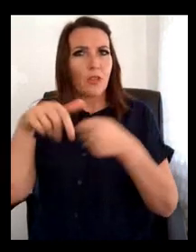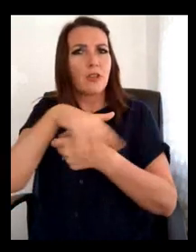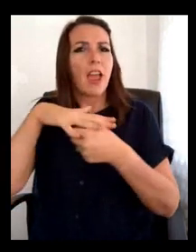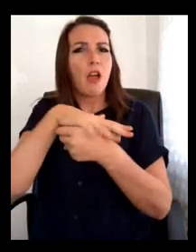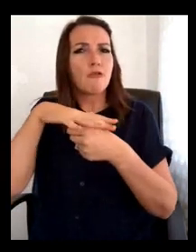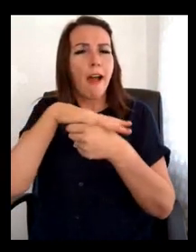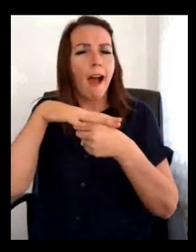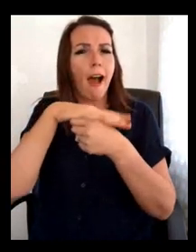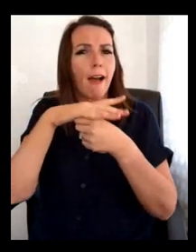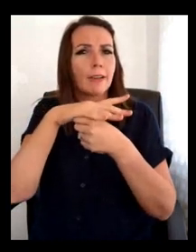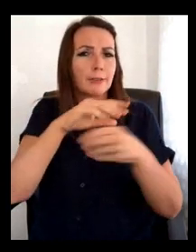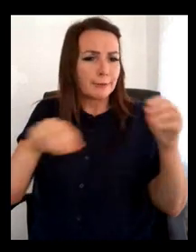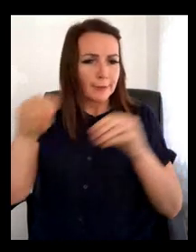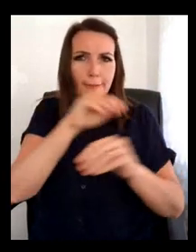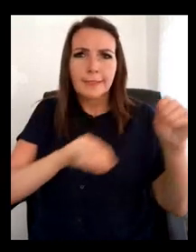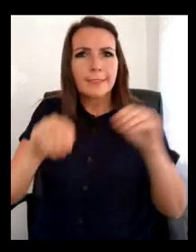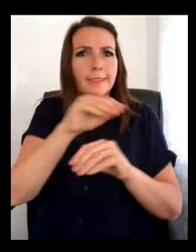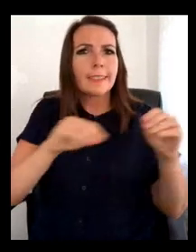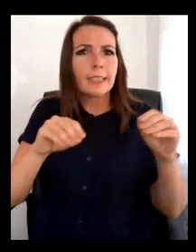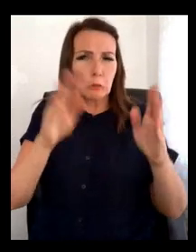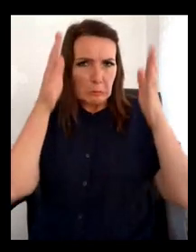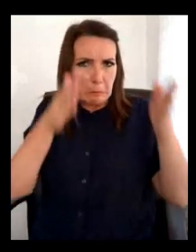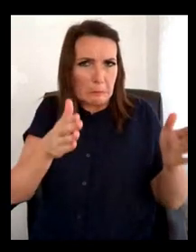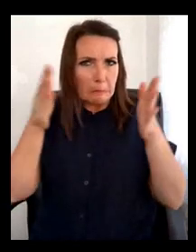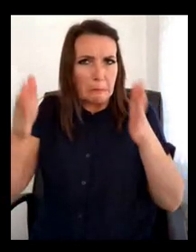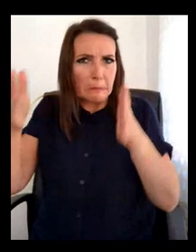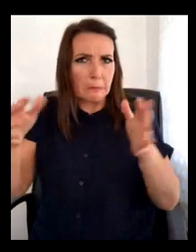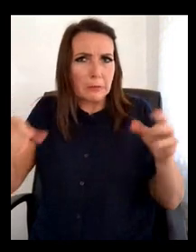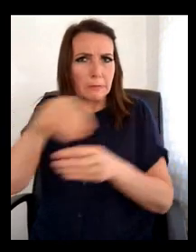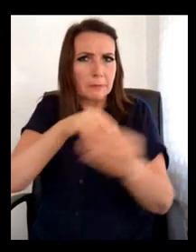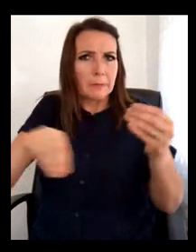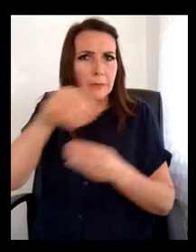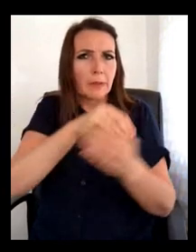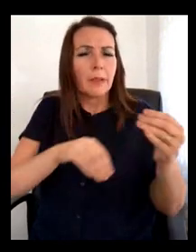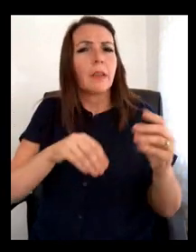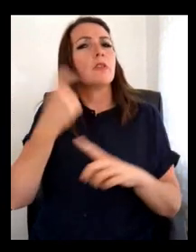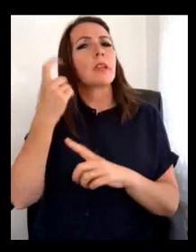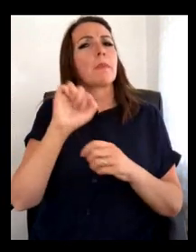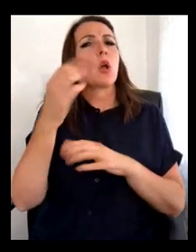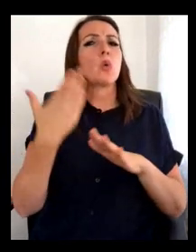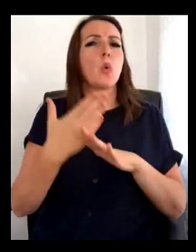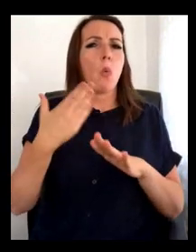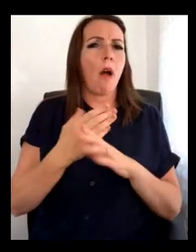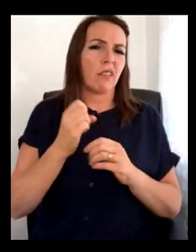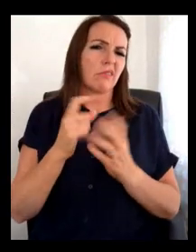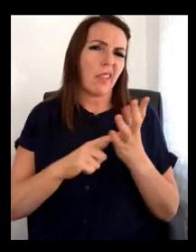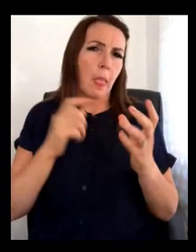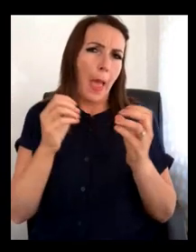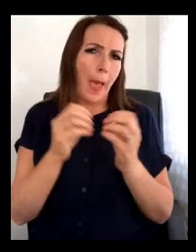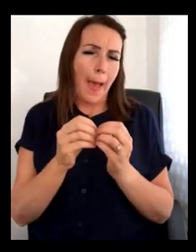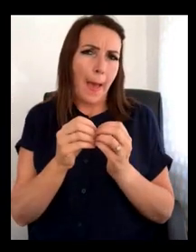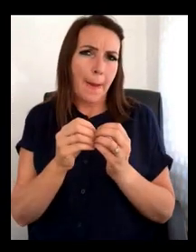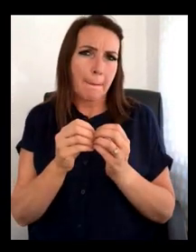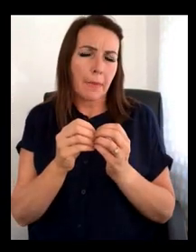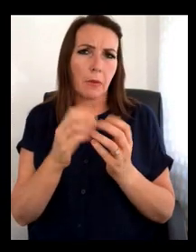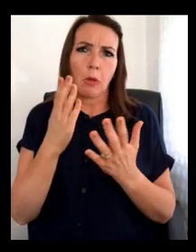about things. I'm just thinking, Helen, about some of the work that you've been doing at the Laboratory for Artistic Intelligence, which is really fascinating.